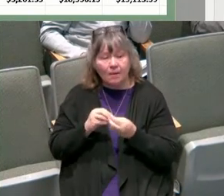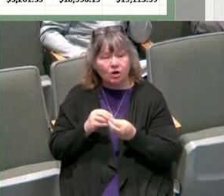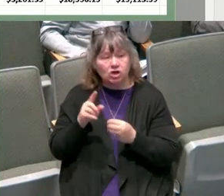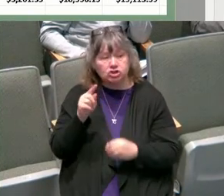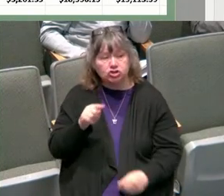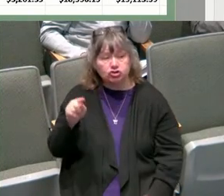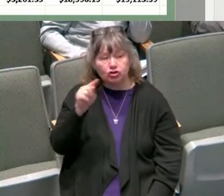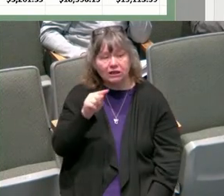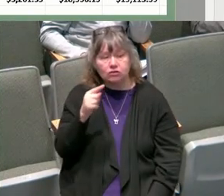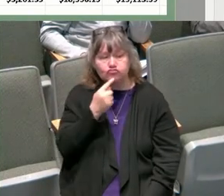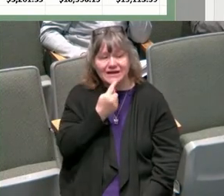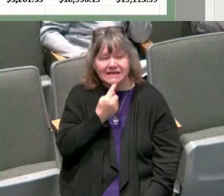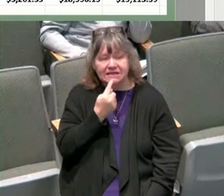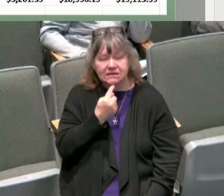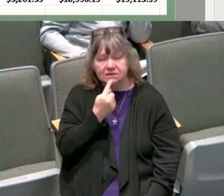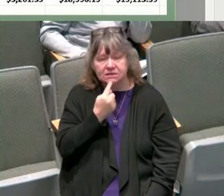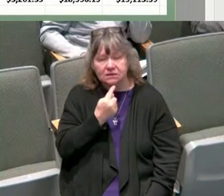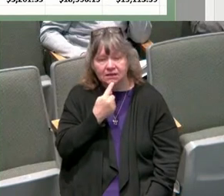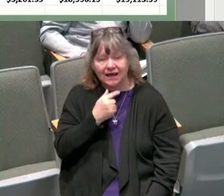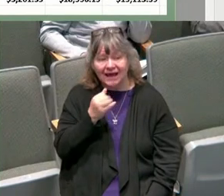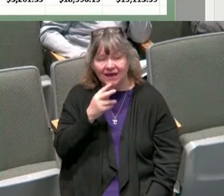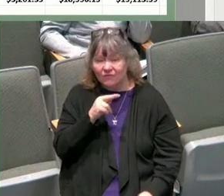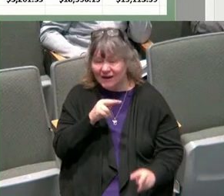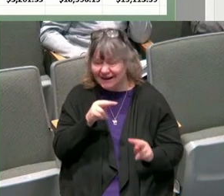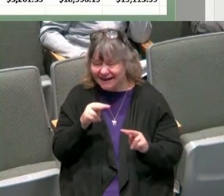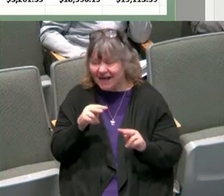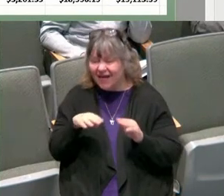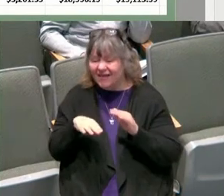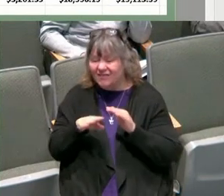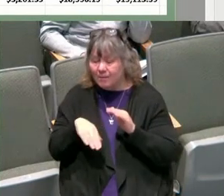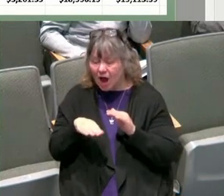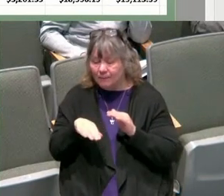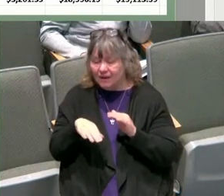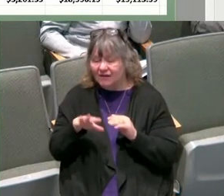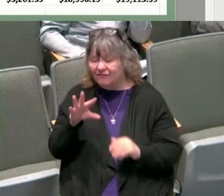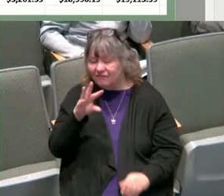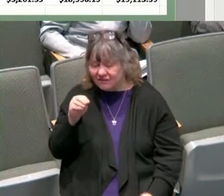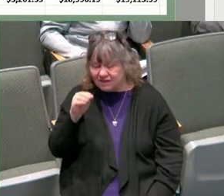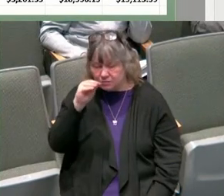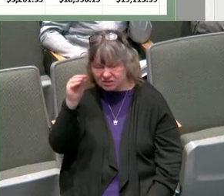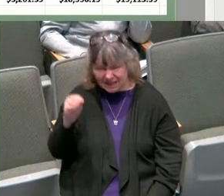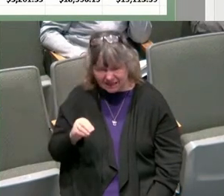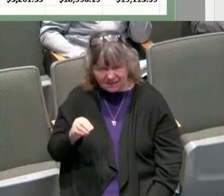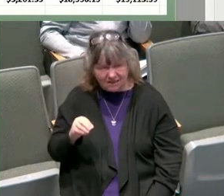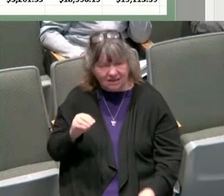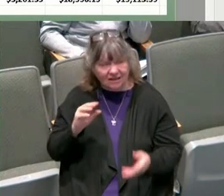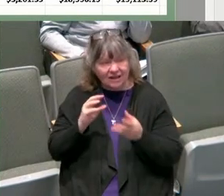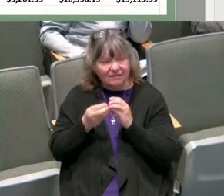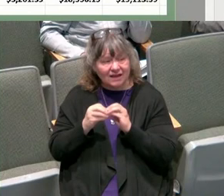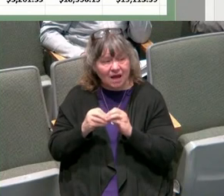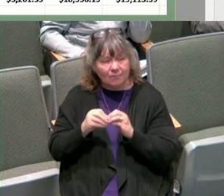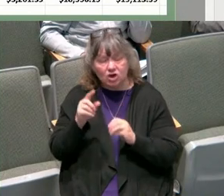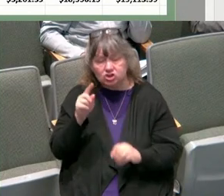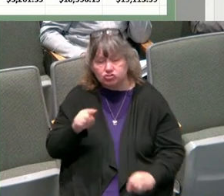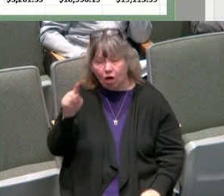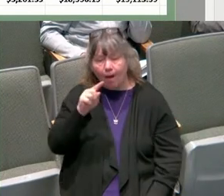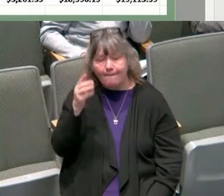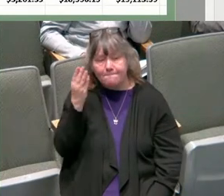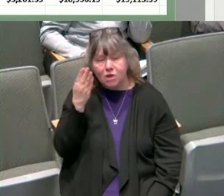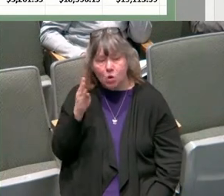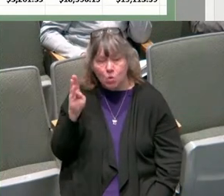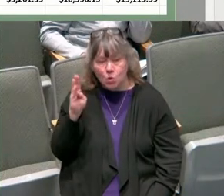is circled in red if we fall into the bottom 50 percent the number is circled in blue